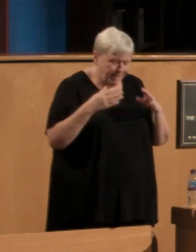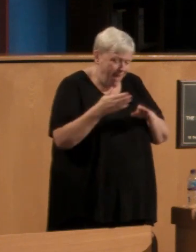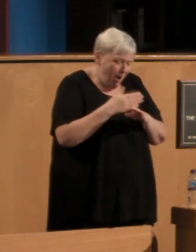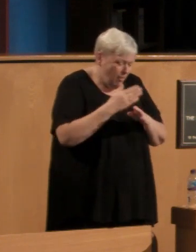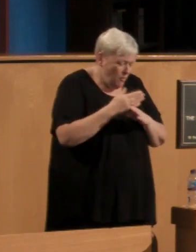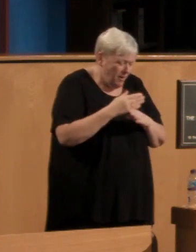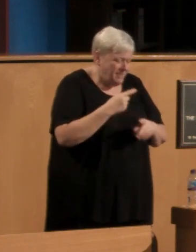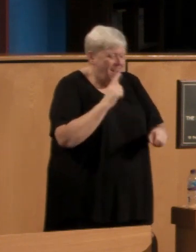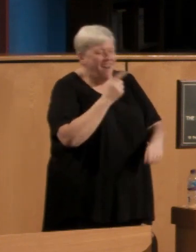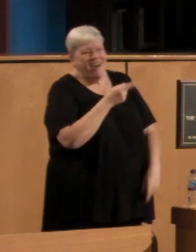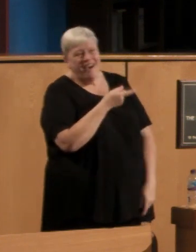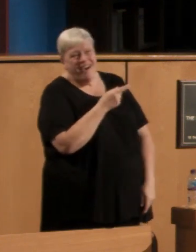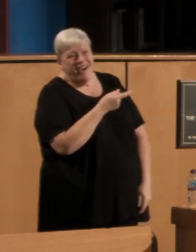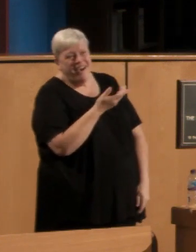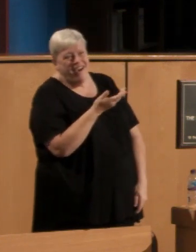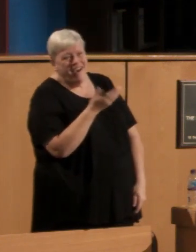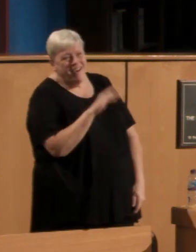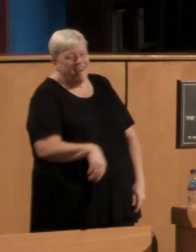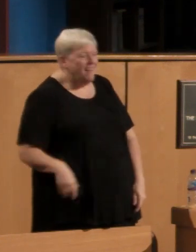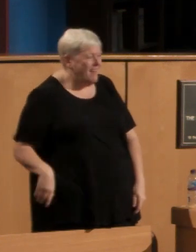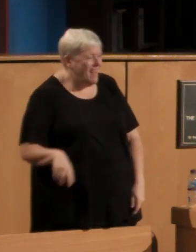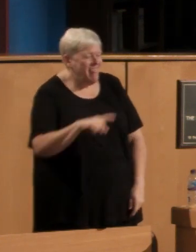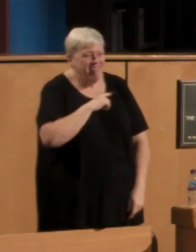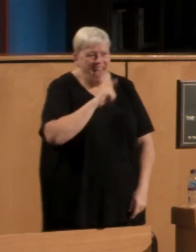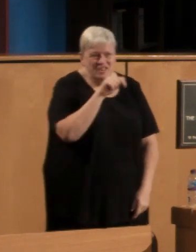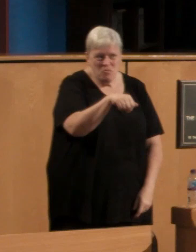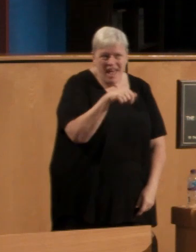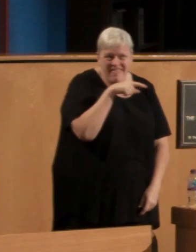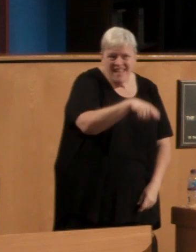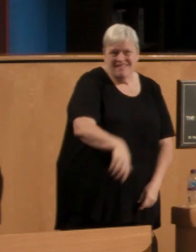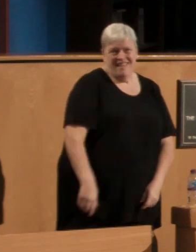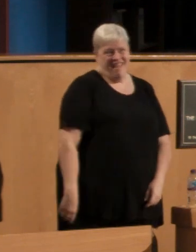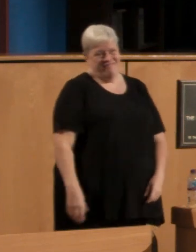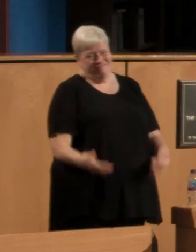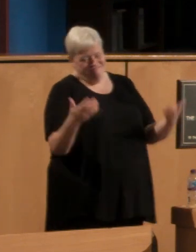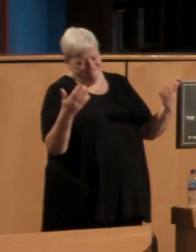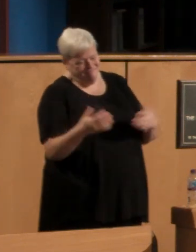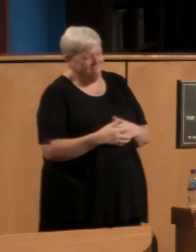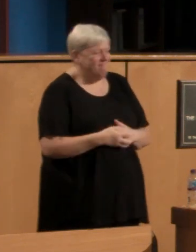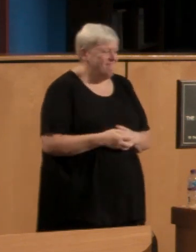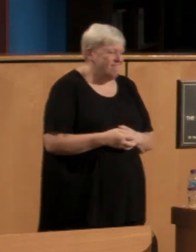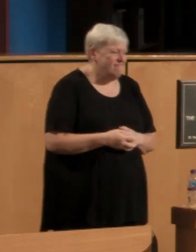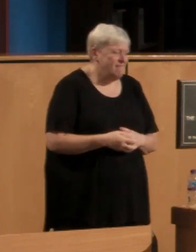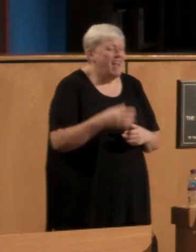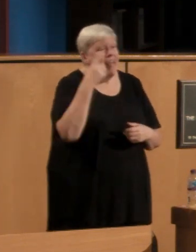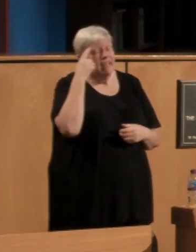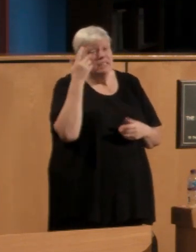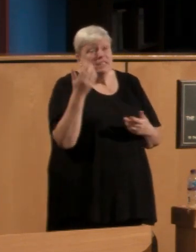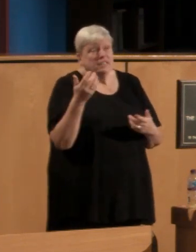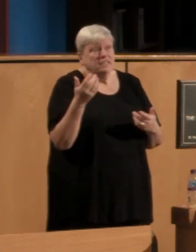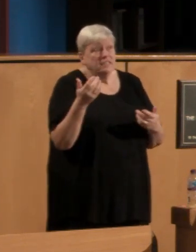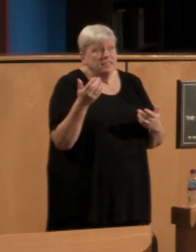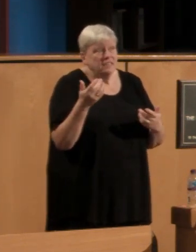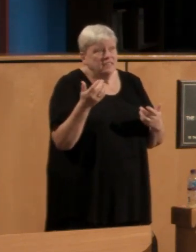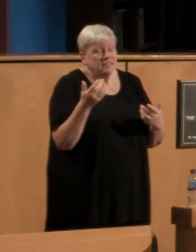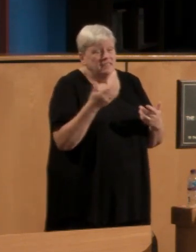and be like, oh, that's why those themes were there. So I think there's,